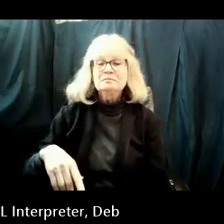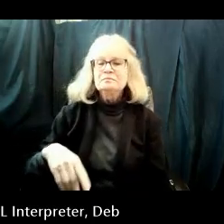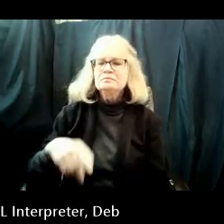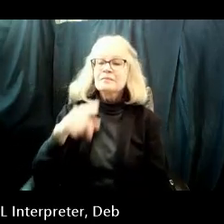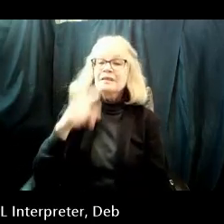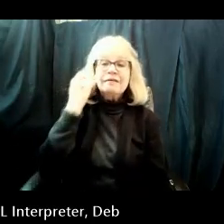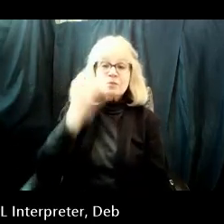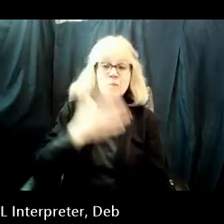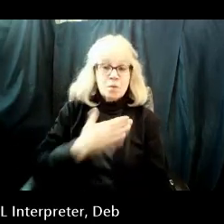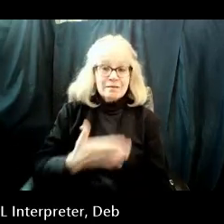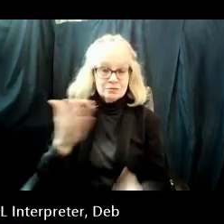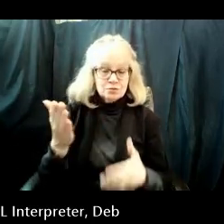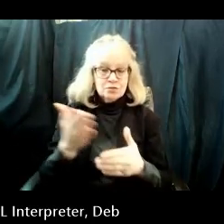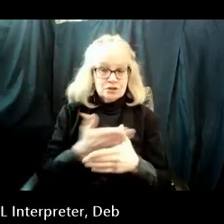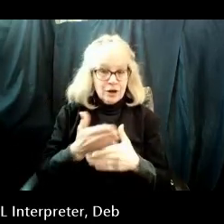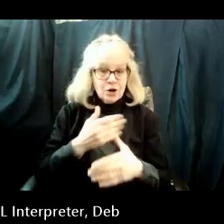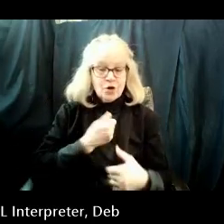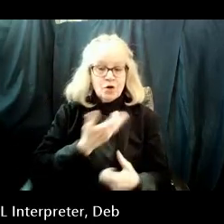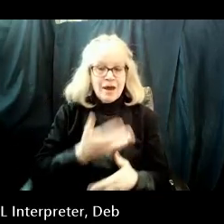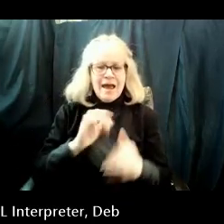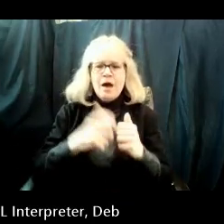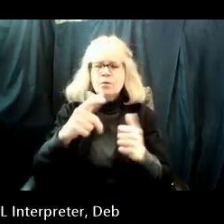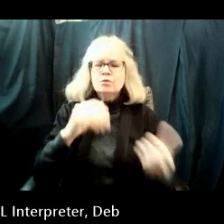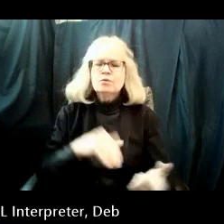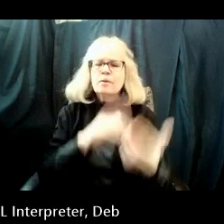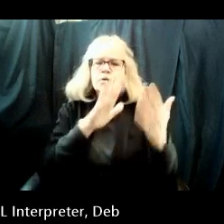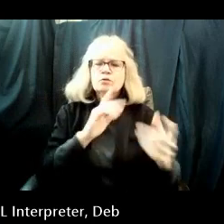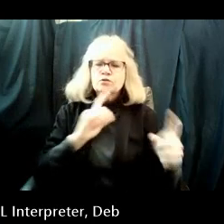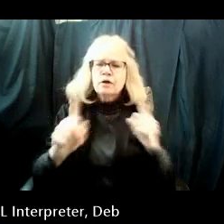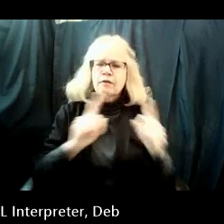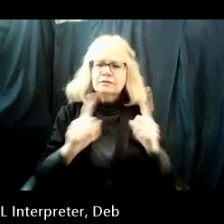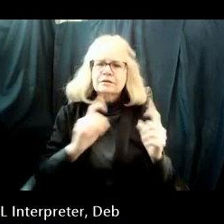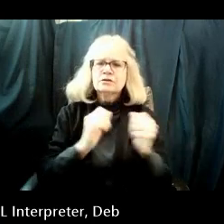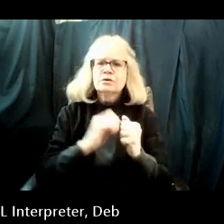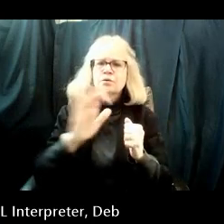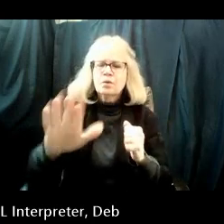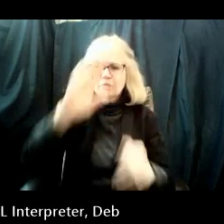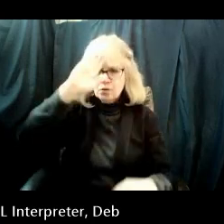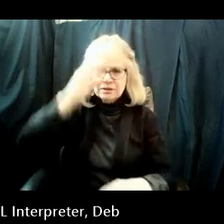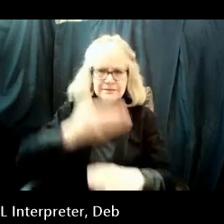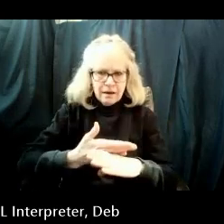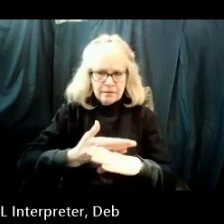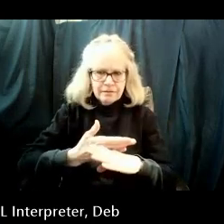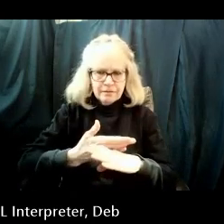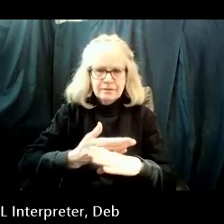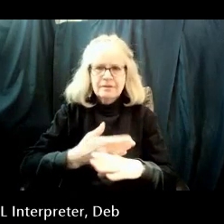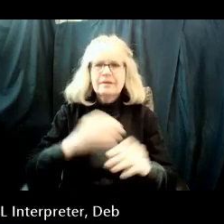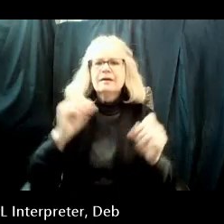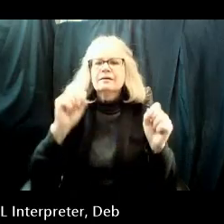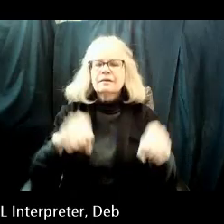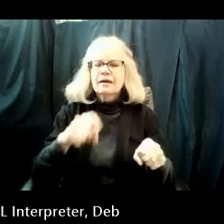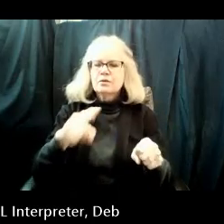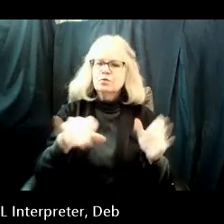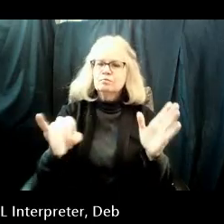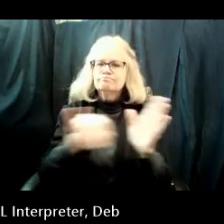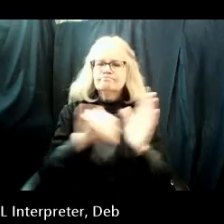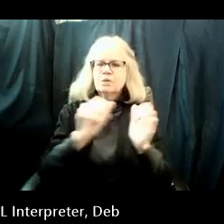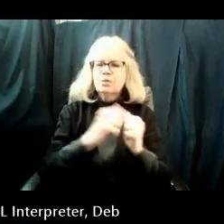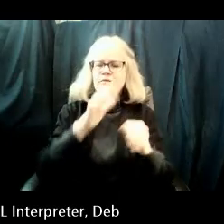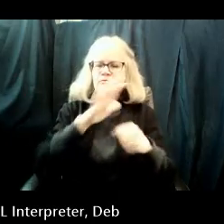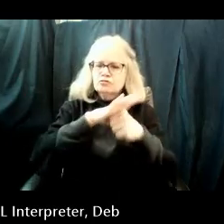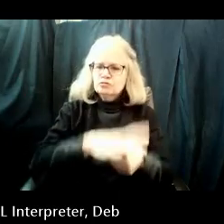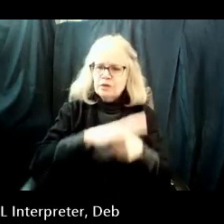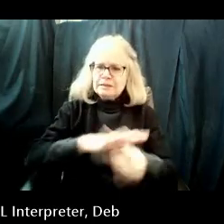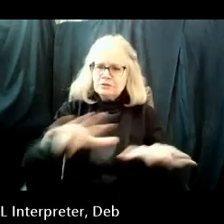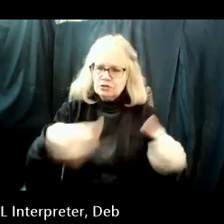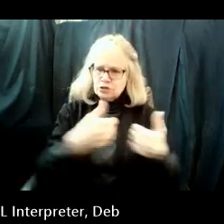to share, how did you approach the conversation with your son? And could you identify with the stress or challenge